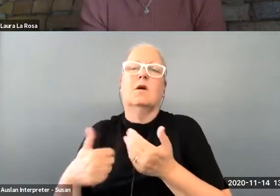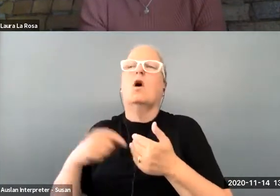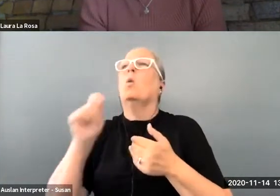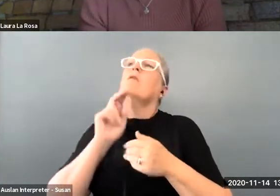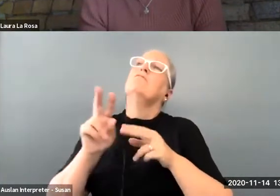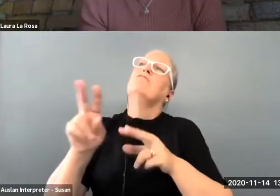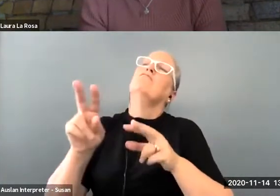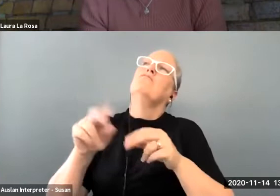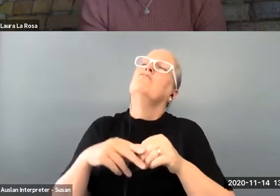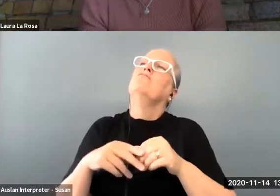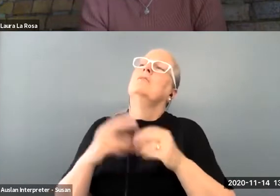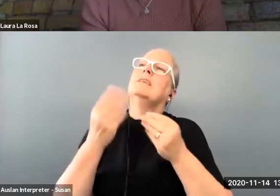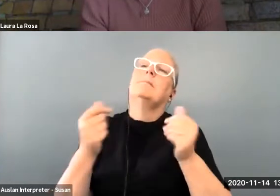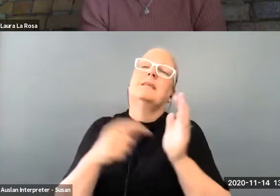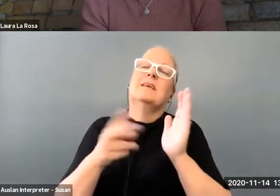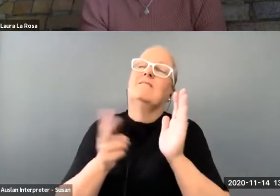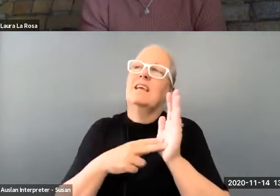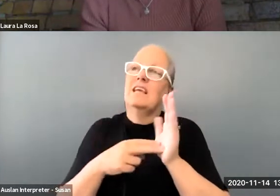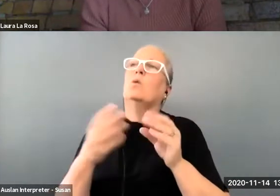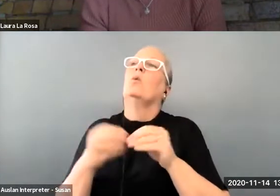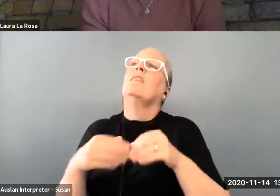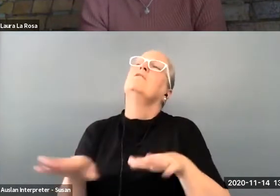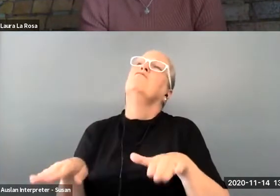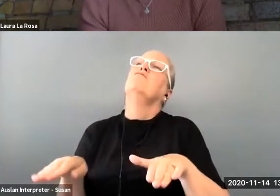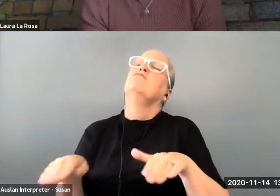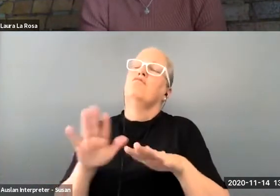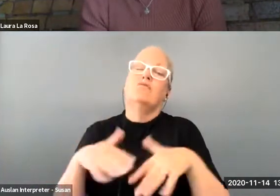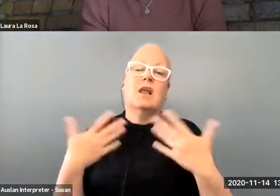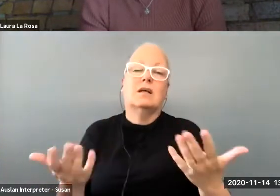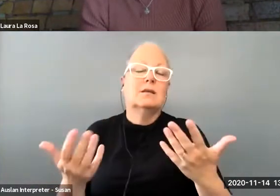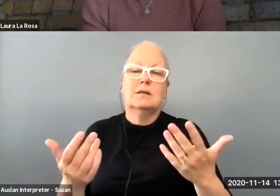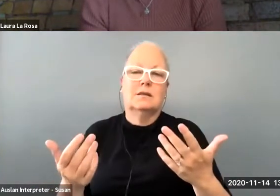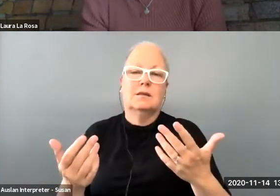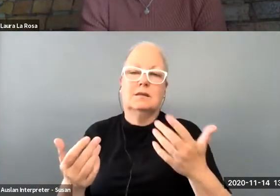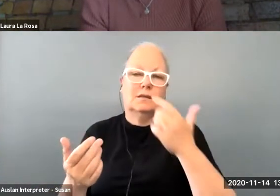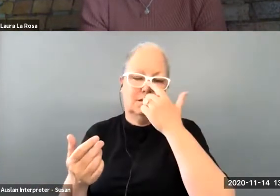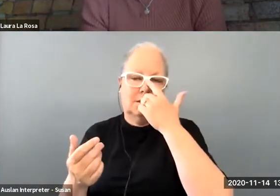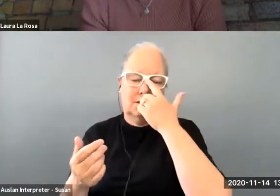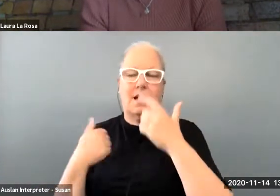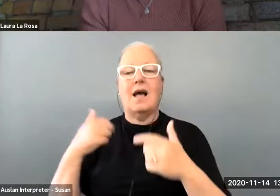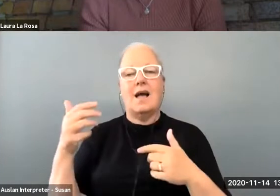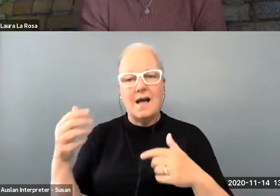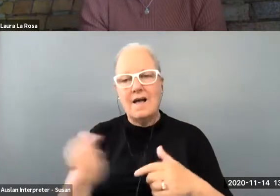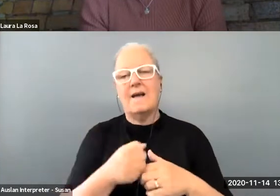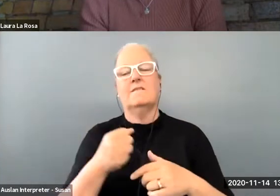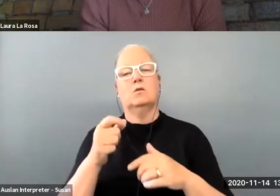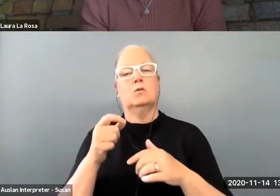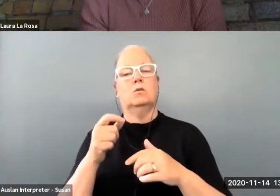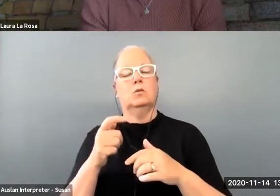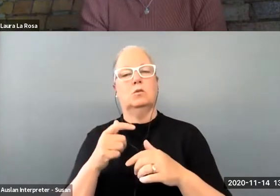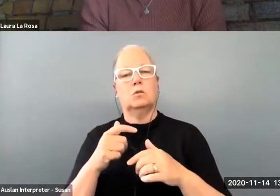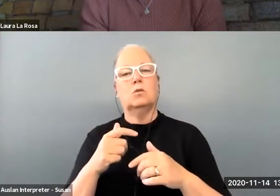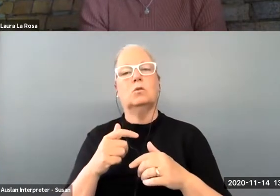on, but actually quite deliberate work to reinforce the